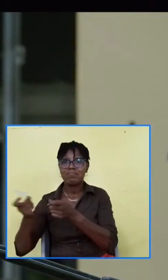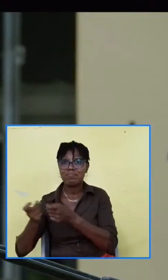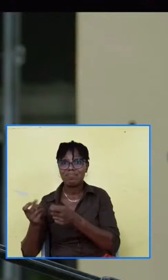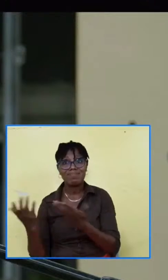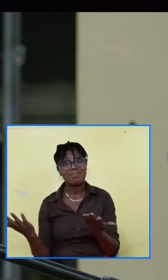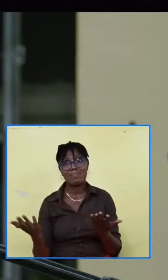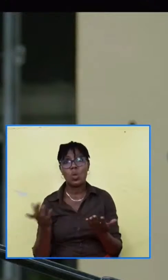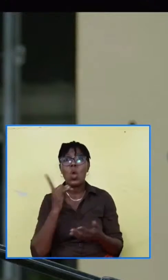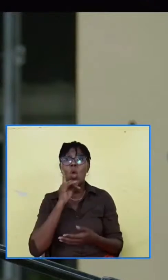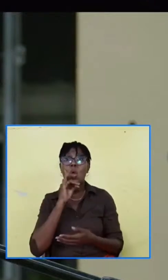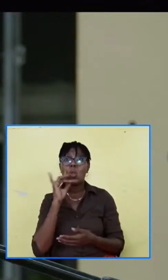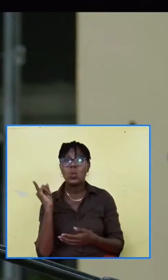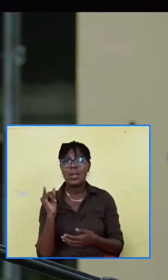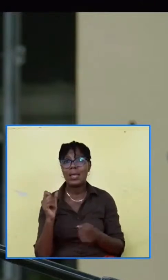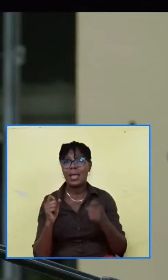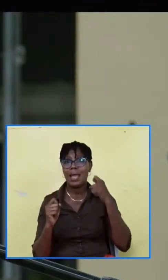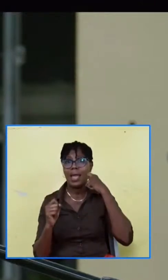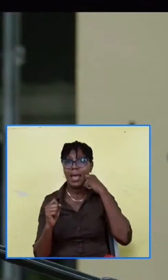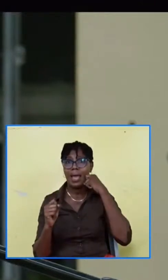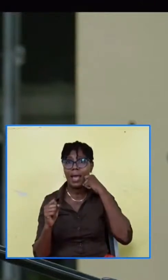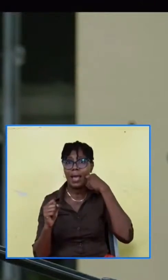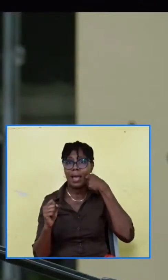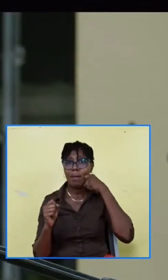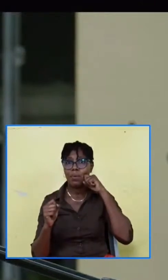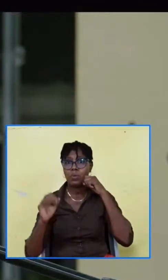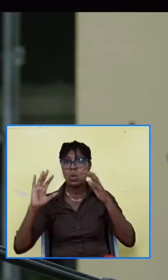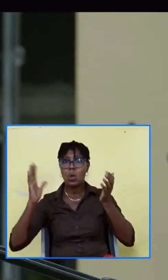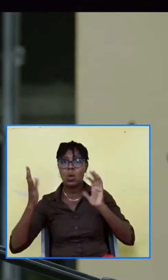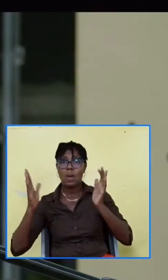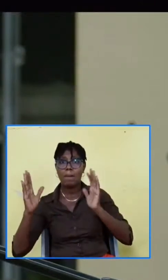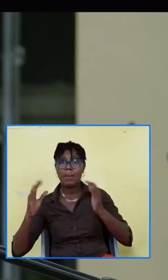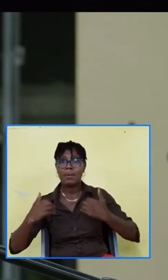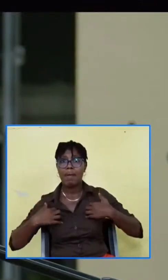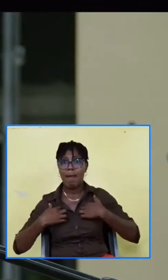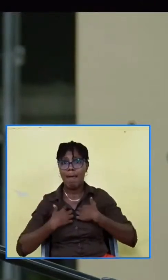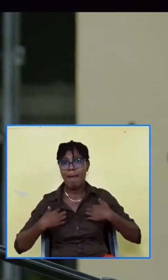apples to animals, not even other fruit.